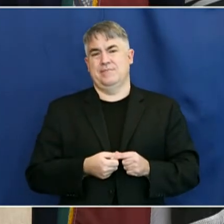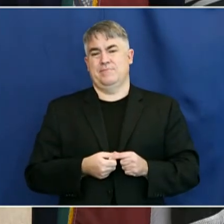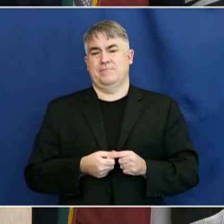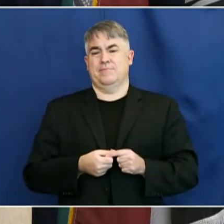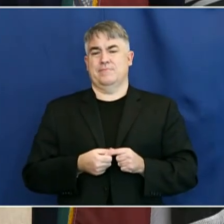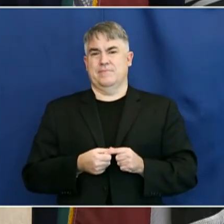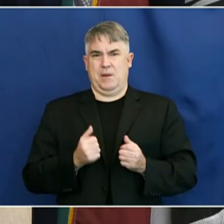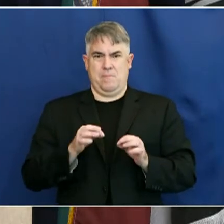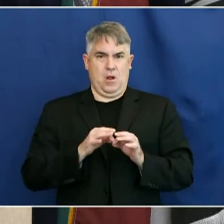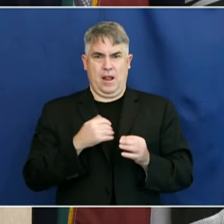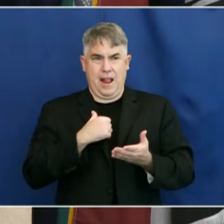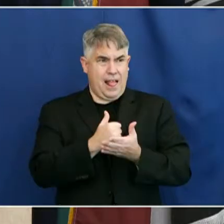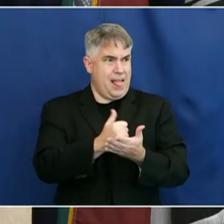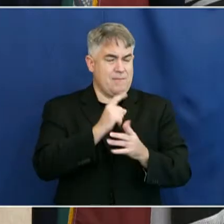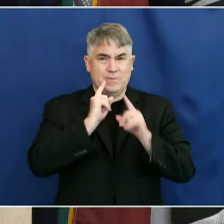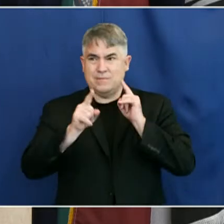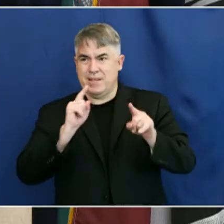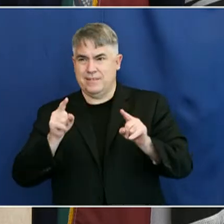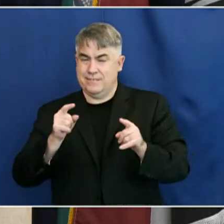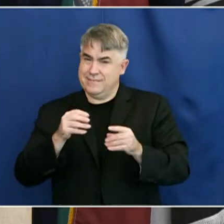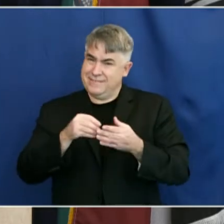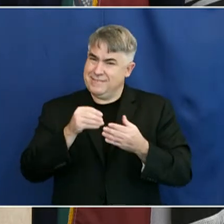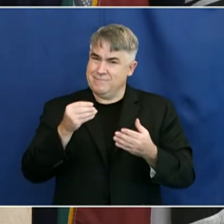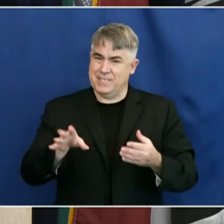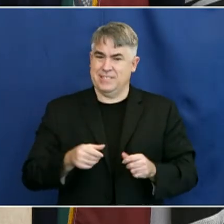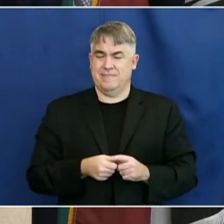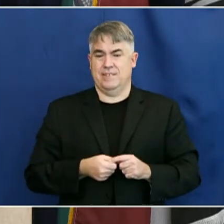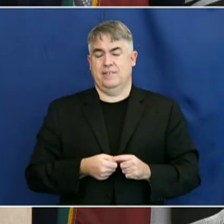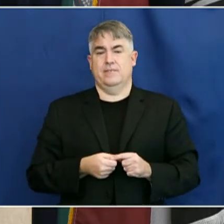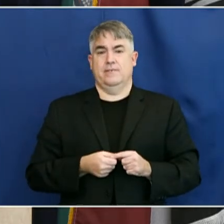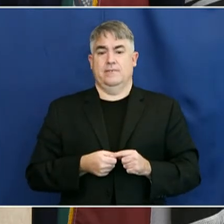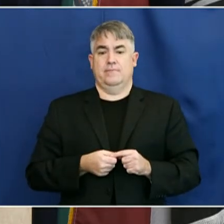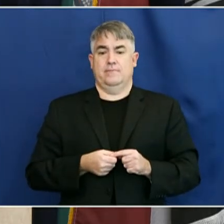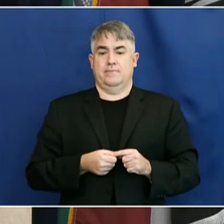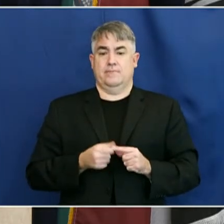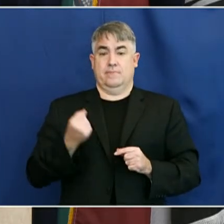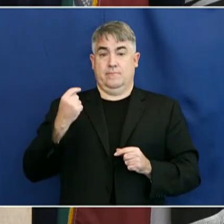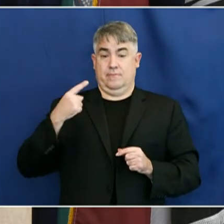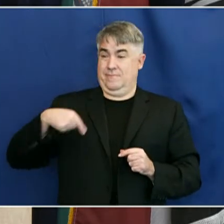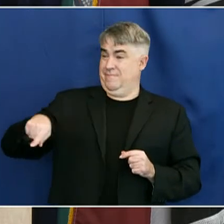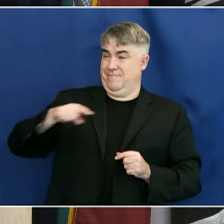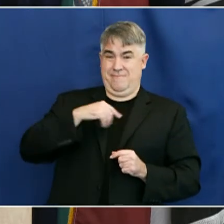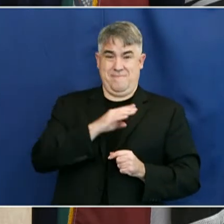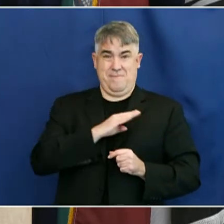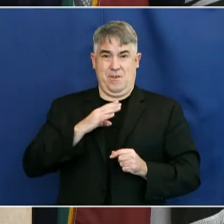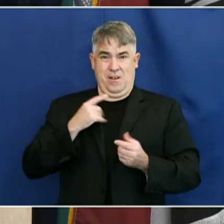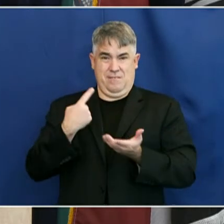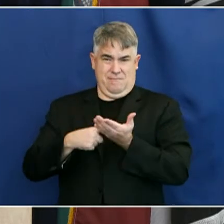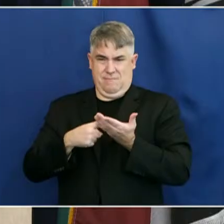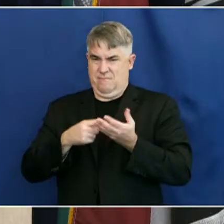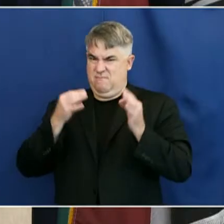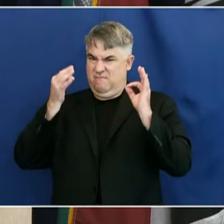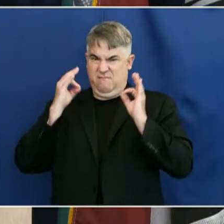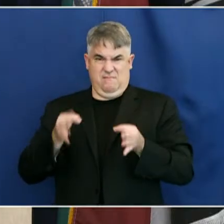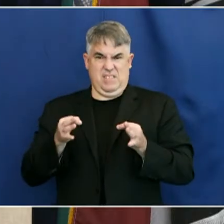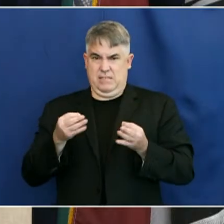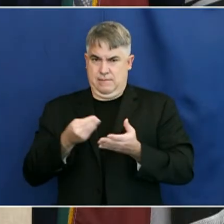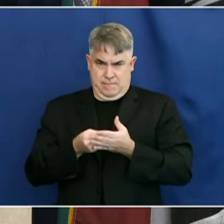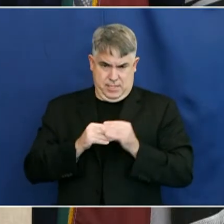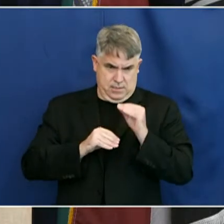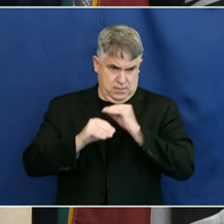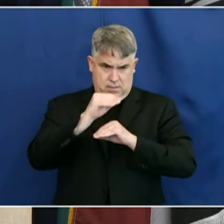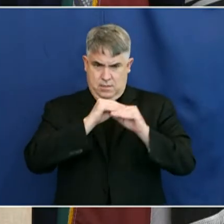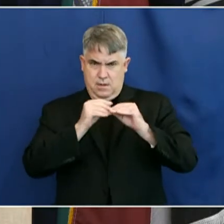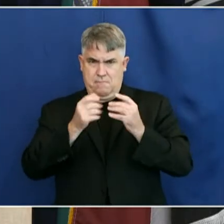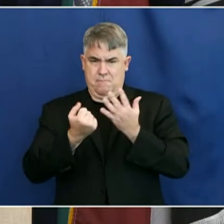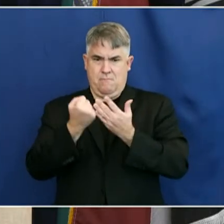also use some of those funds. The board will consider and decide how to use the balance of those funds, but to try and meet the need or fill in any gaps